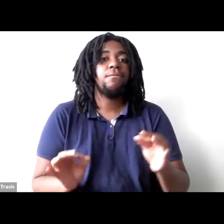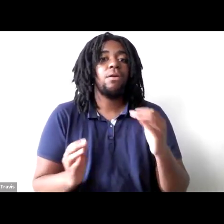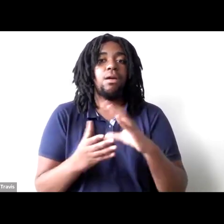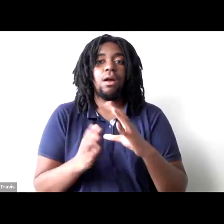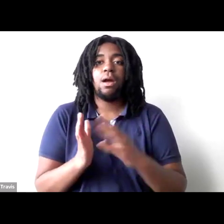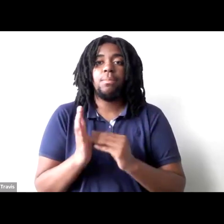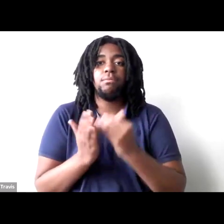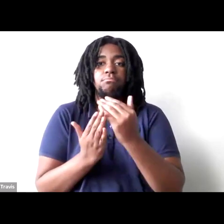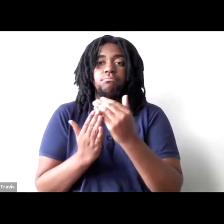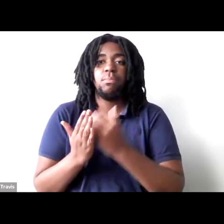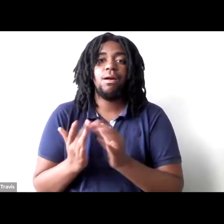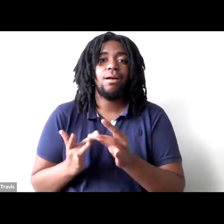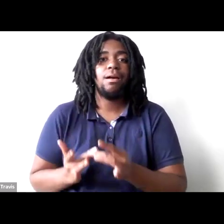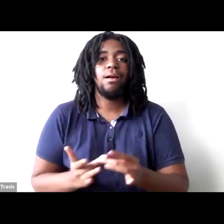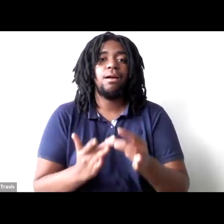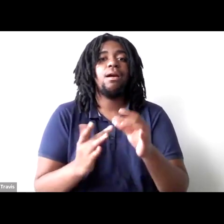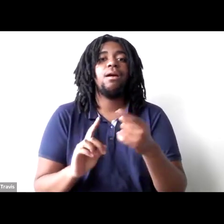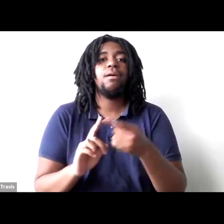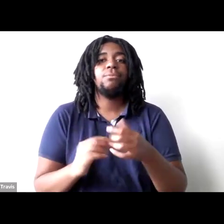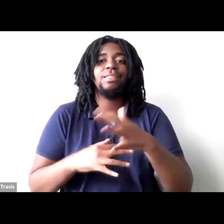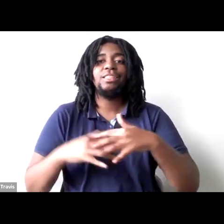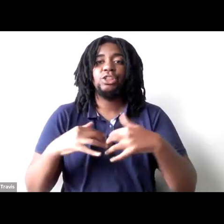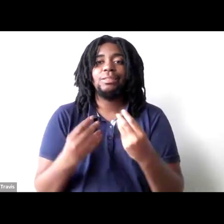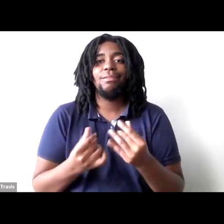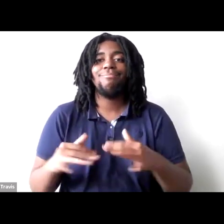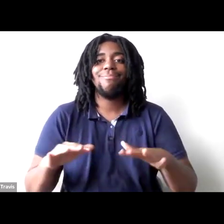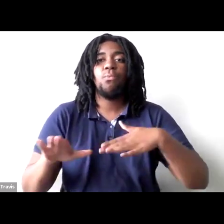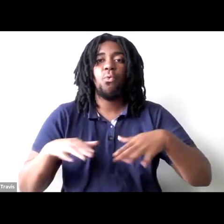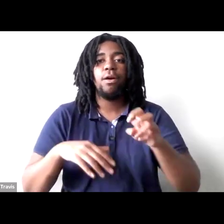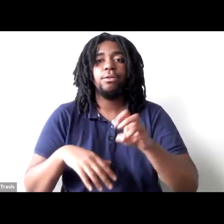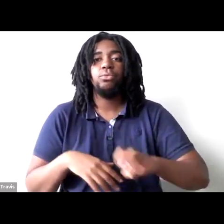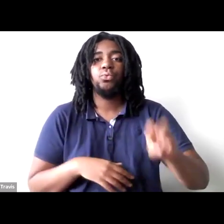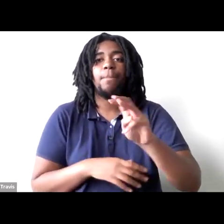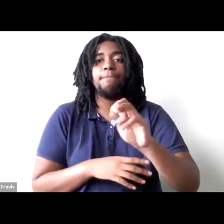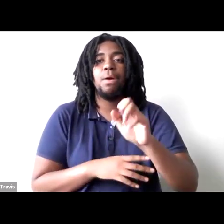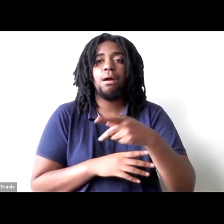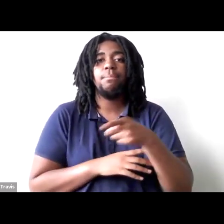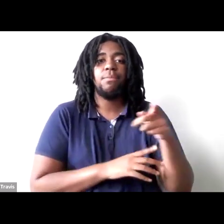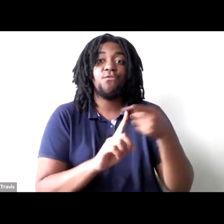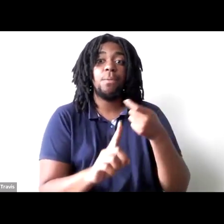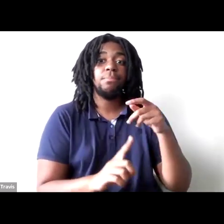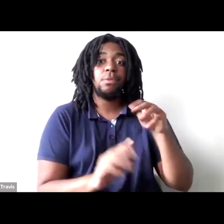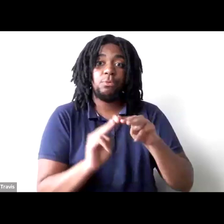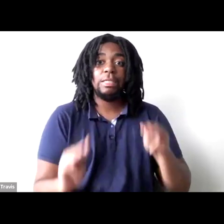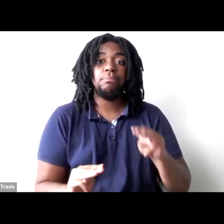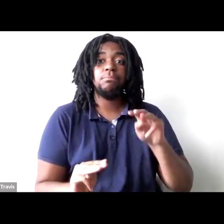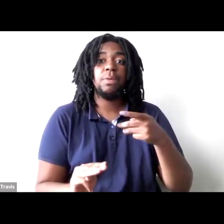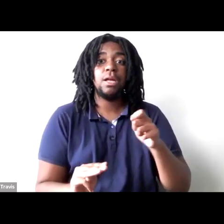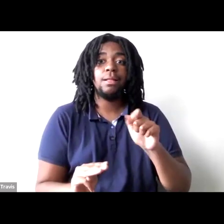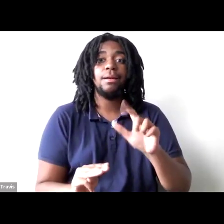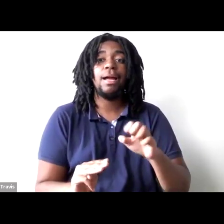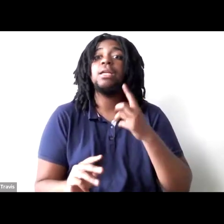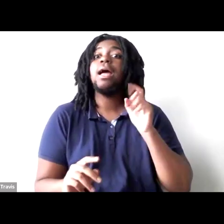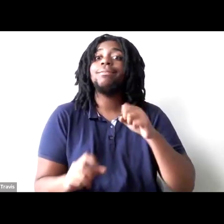Reservation Walking Tour map from the Peale, and also download the Guide to Indigenous Baltimore app for free. Just a couple